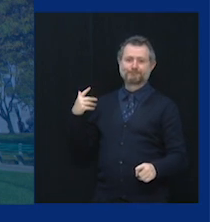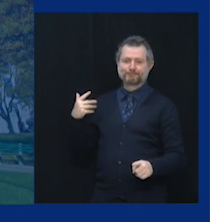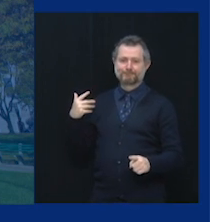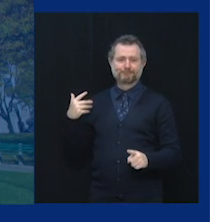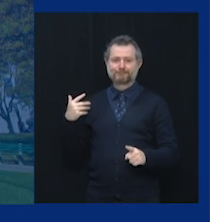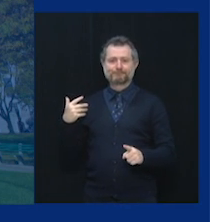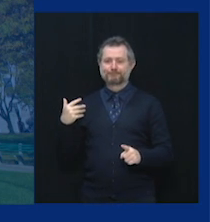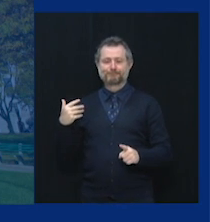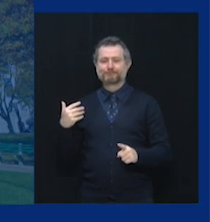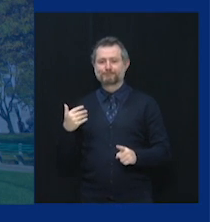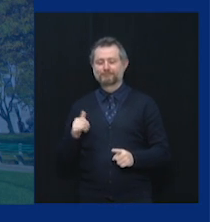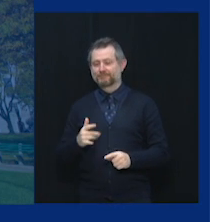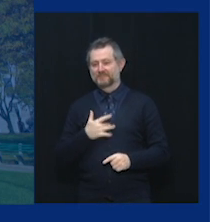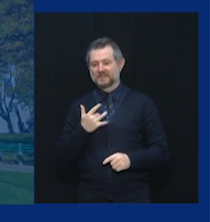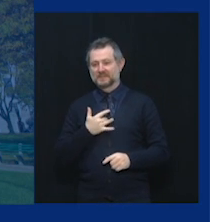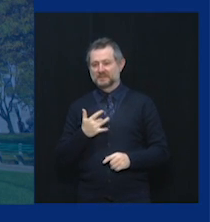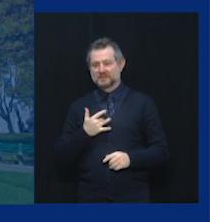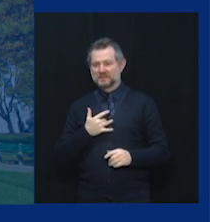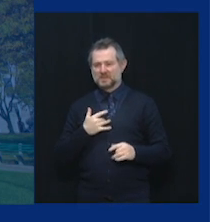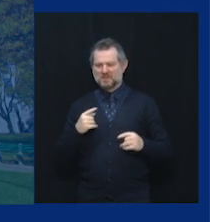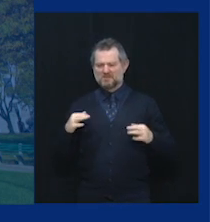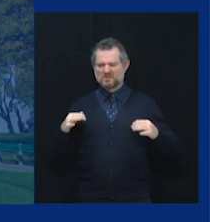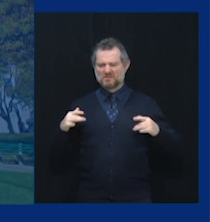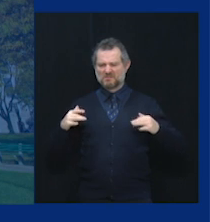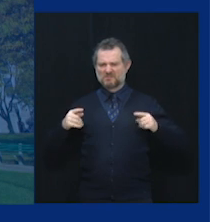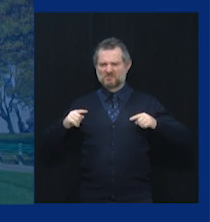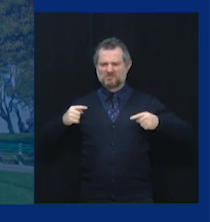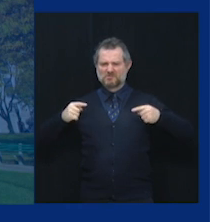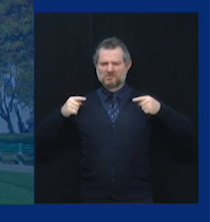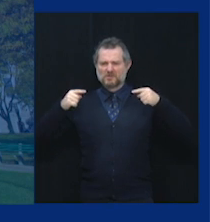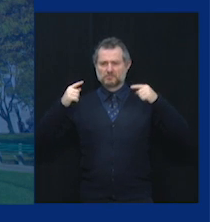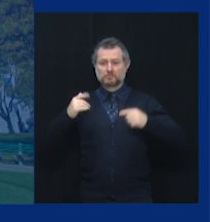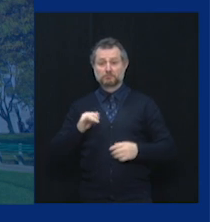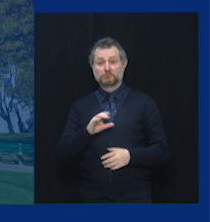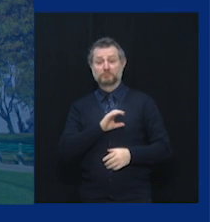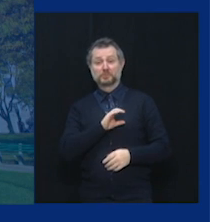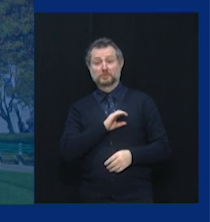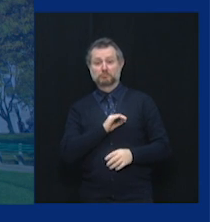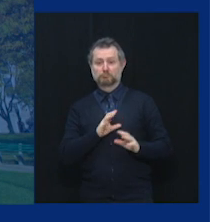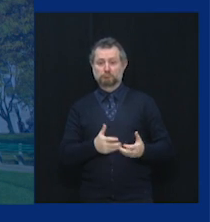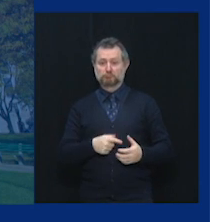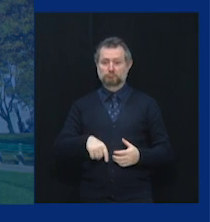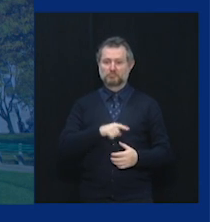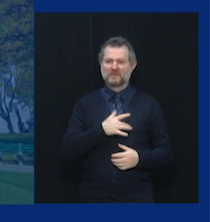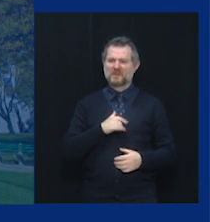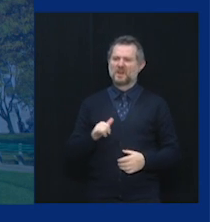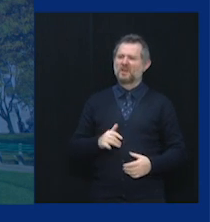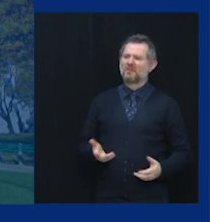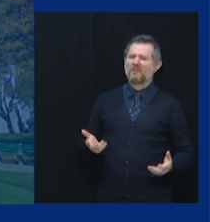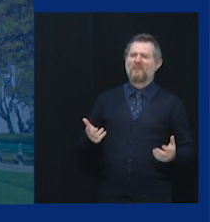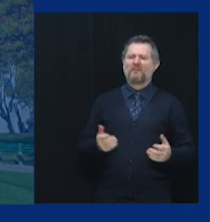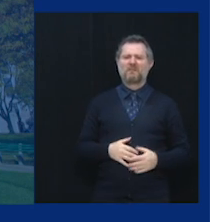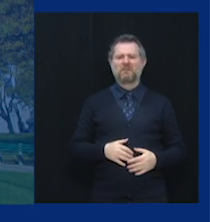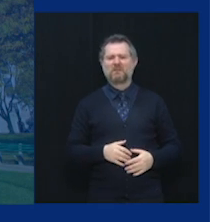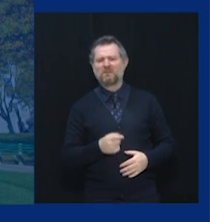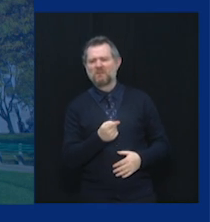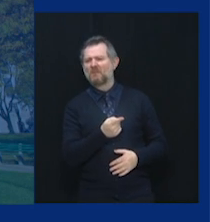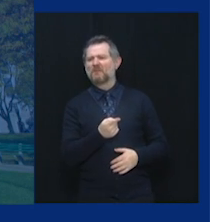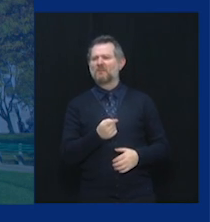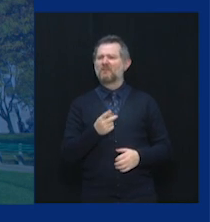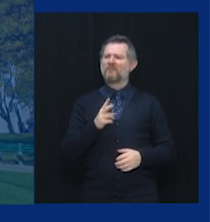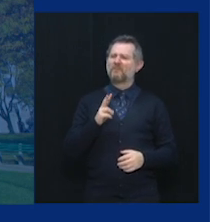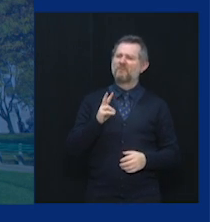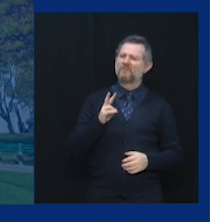feelings are very high. Police feel victimized, they feel terrorized, they feel